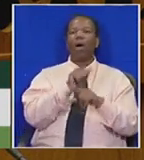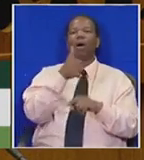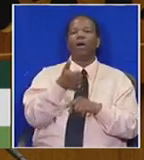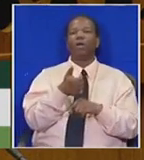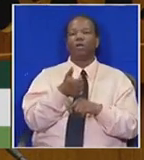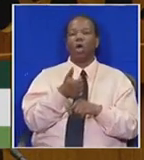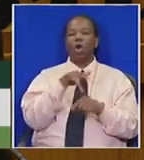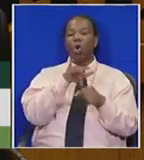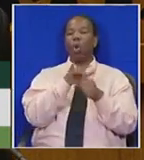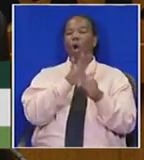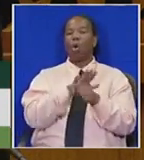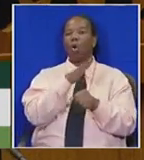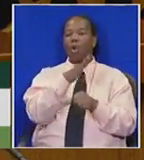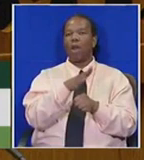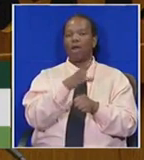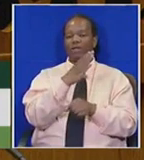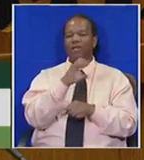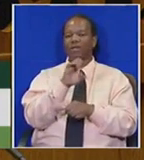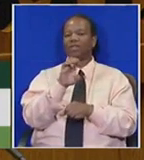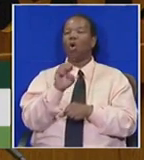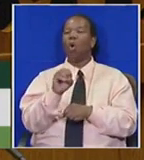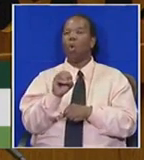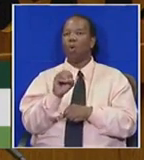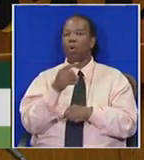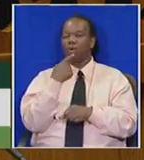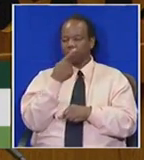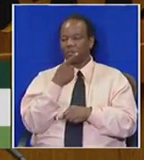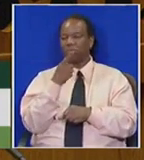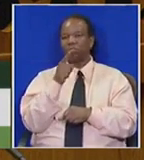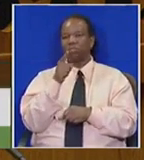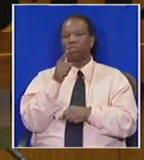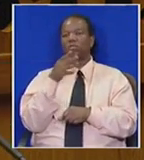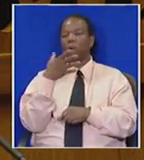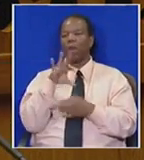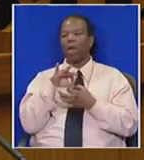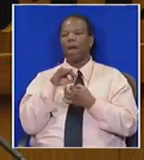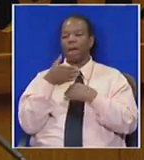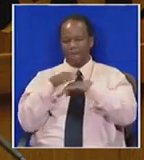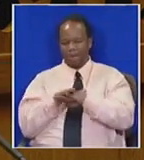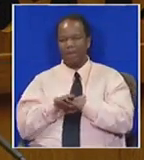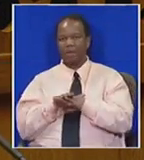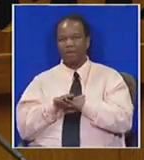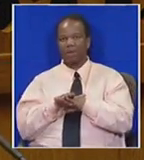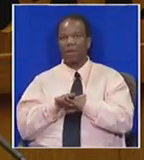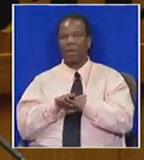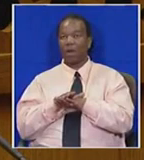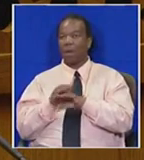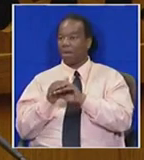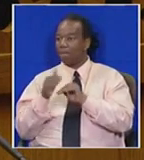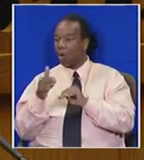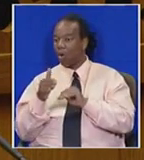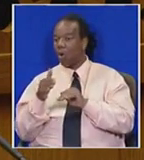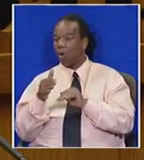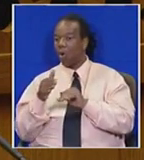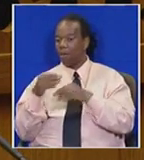Coca-Cola briefed us on steps they are taking to implement the commitment to localize more of their